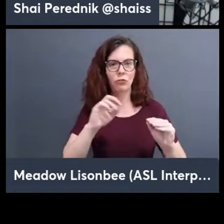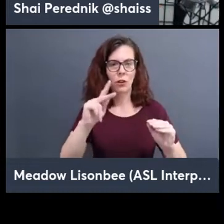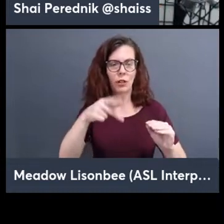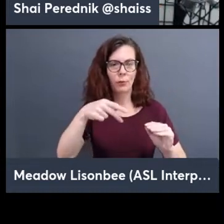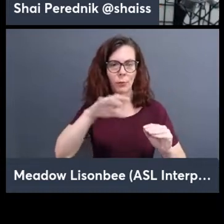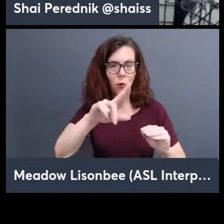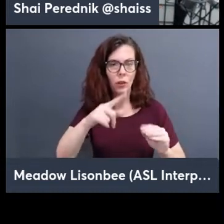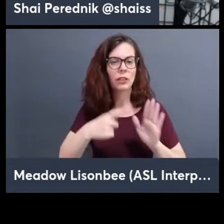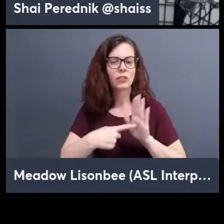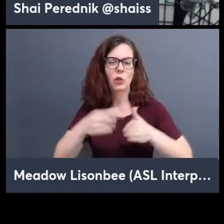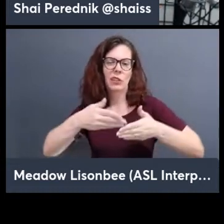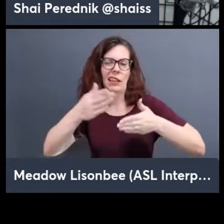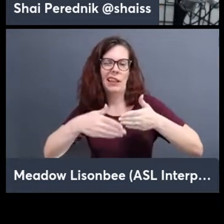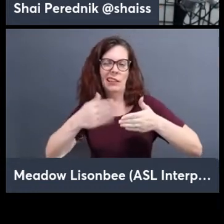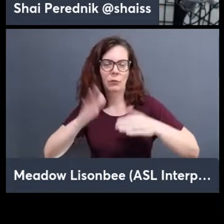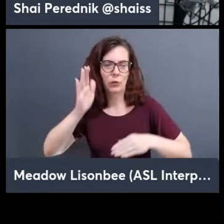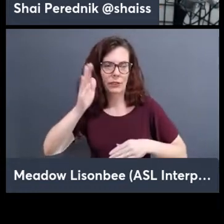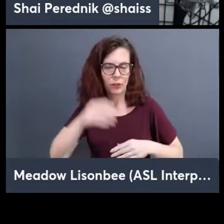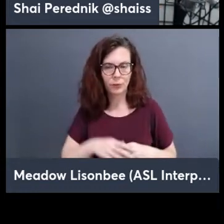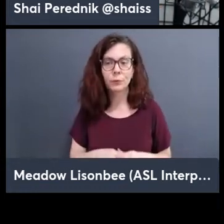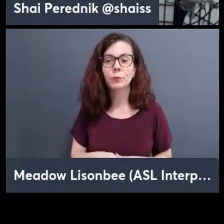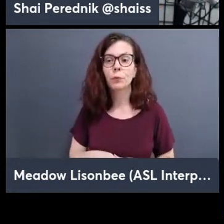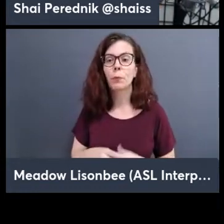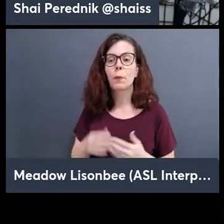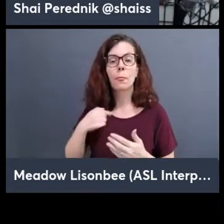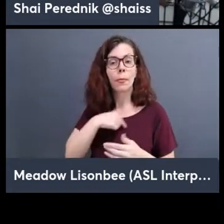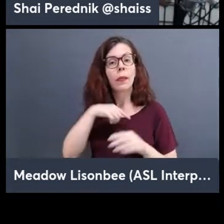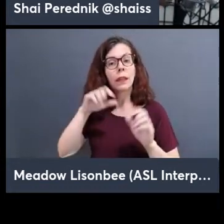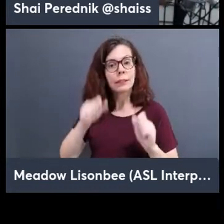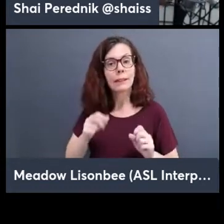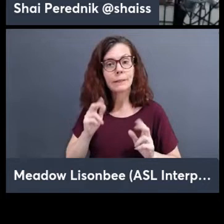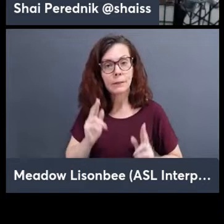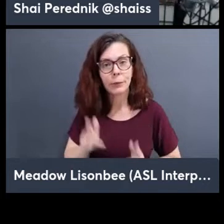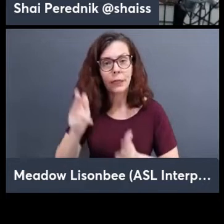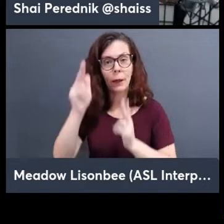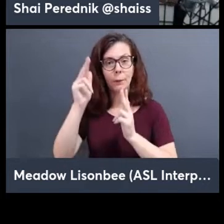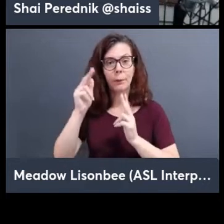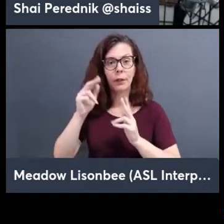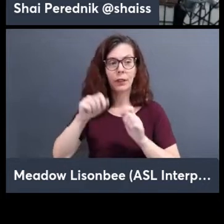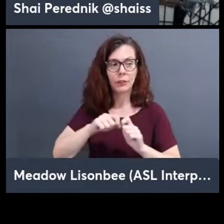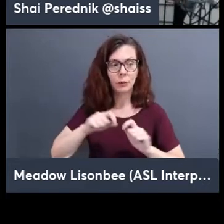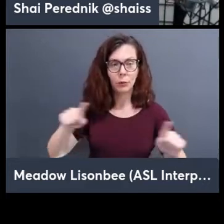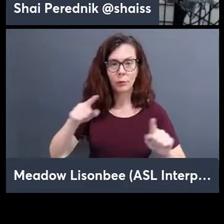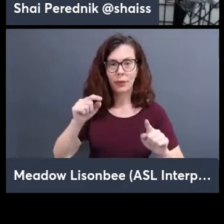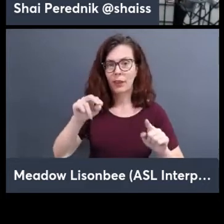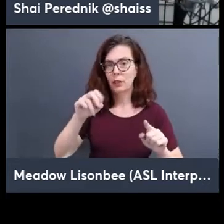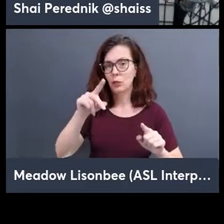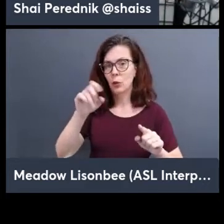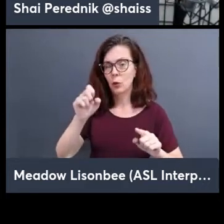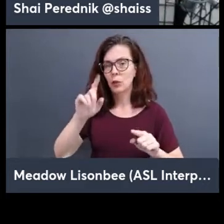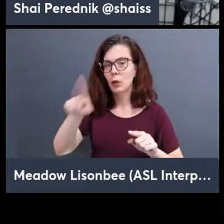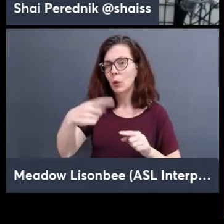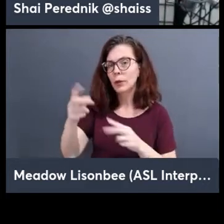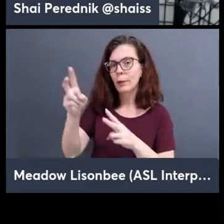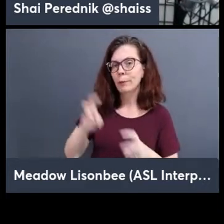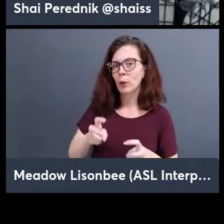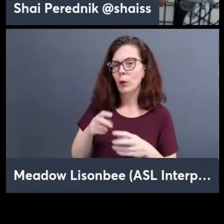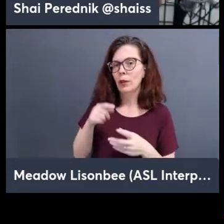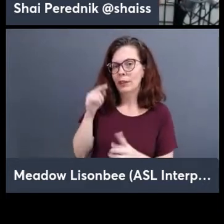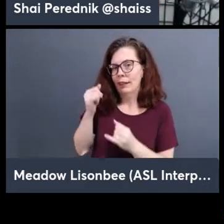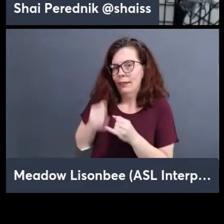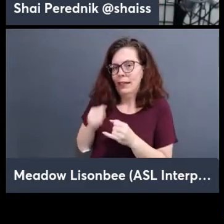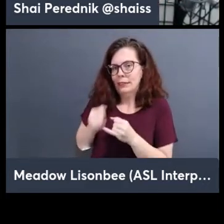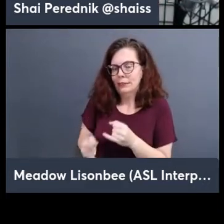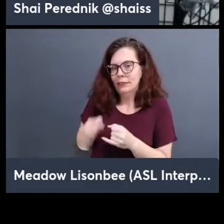the presentation here, we are able to speed up that deployment of that node and only pull that last amount of data and get